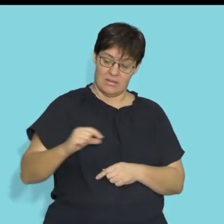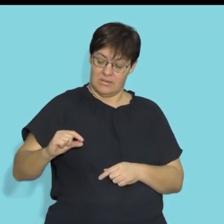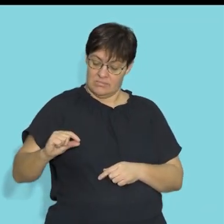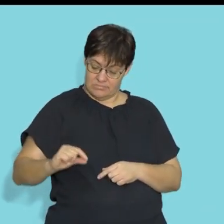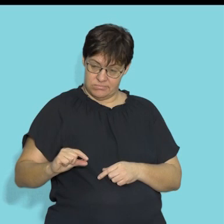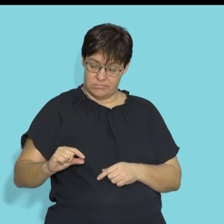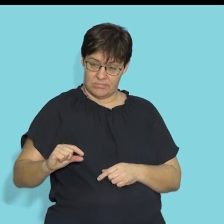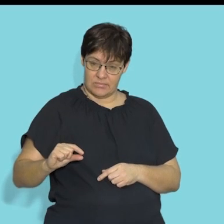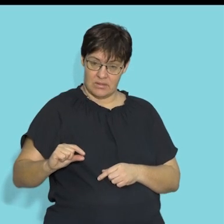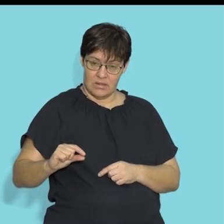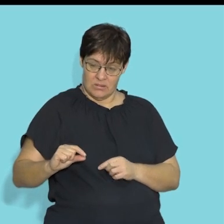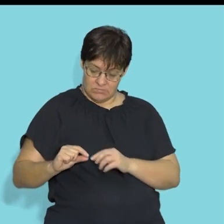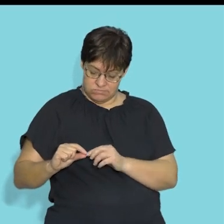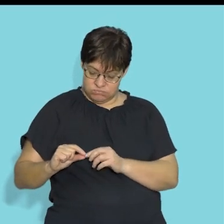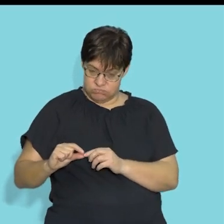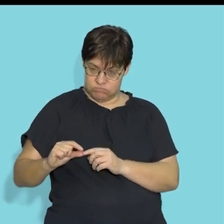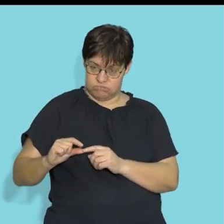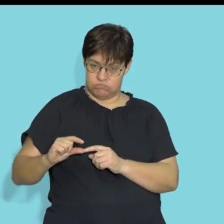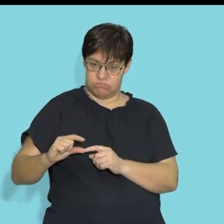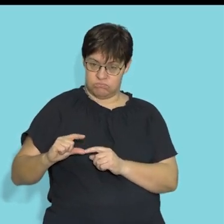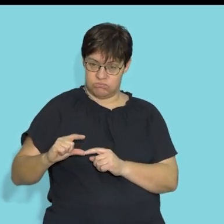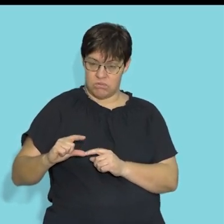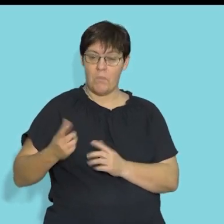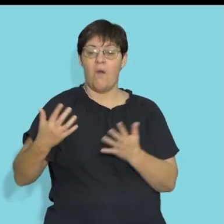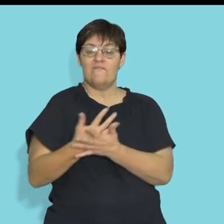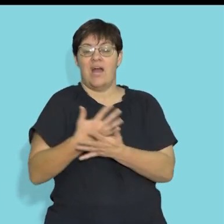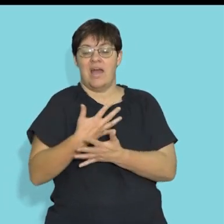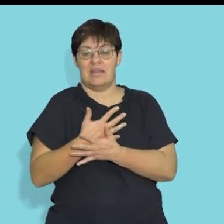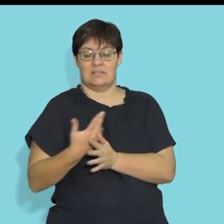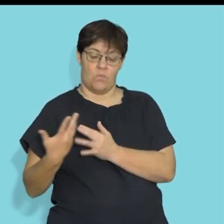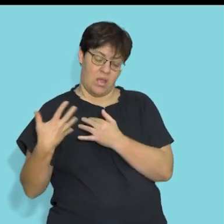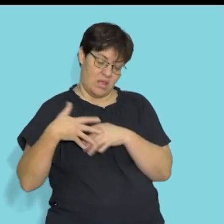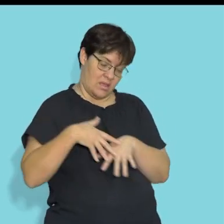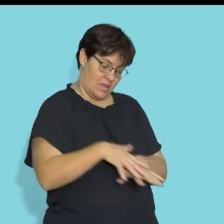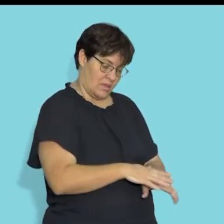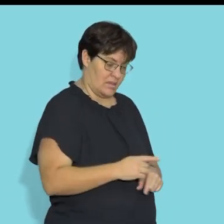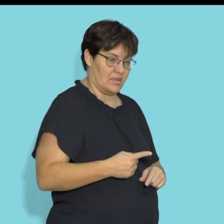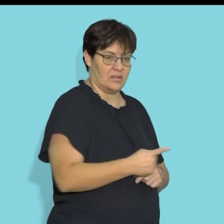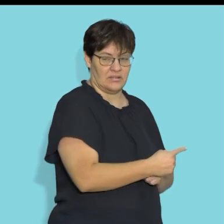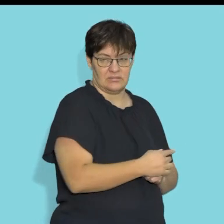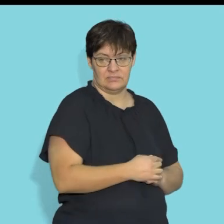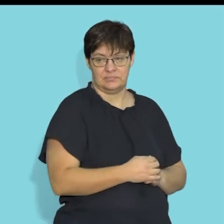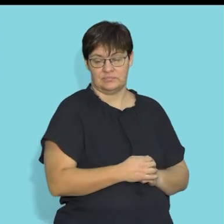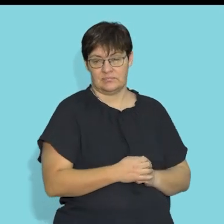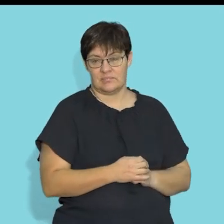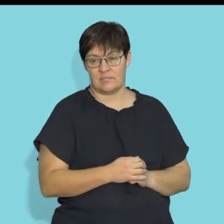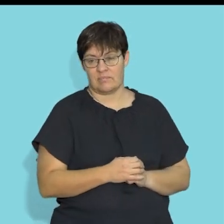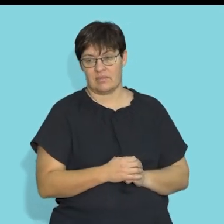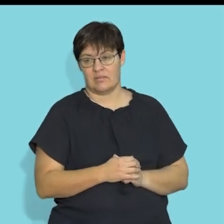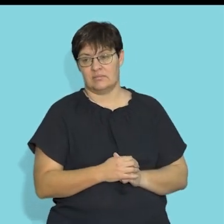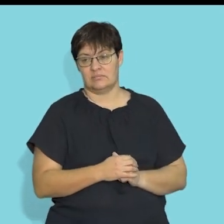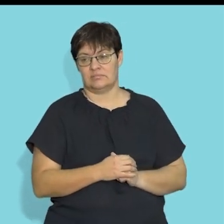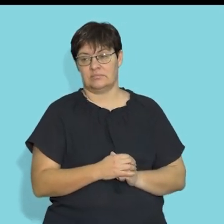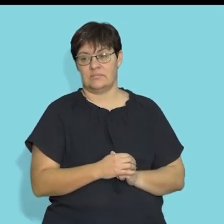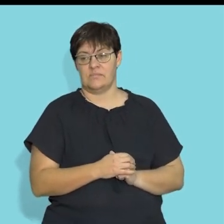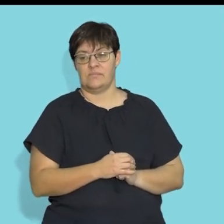the concentration of the product, which is NH3, is now starting to